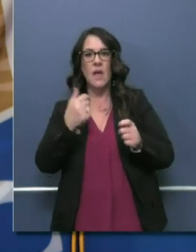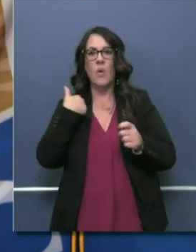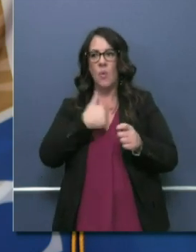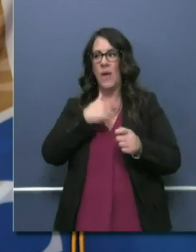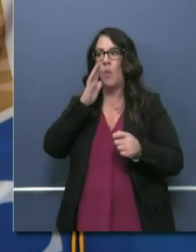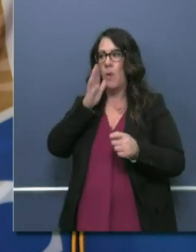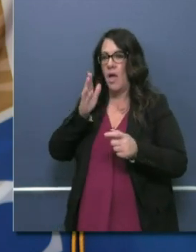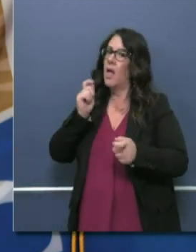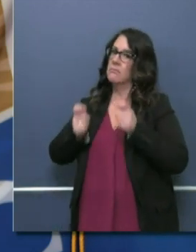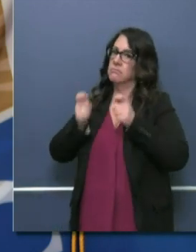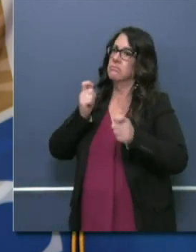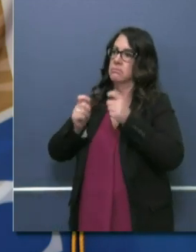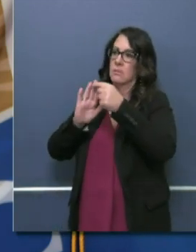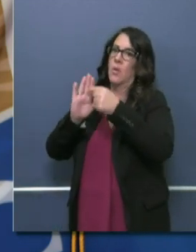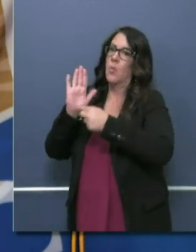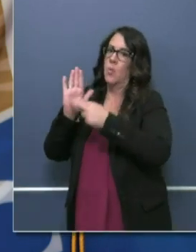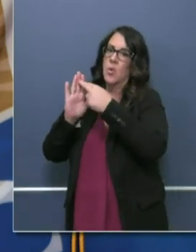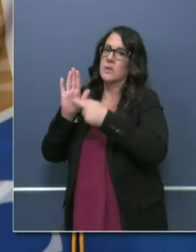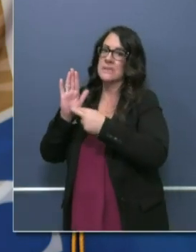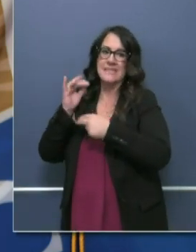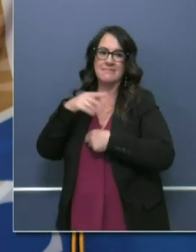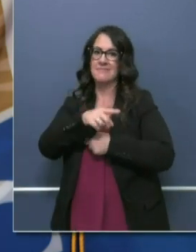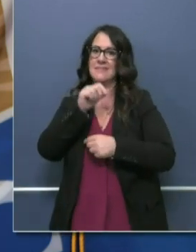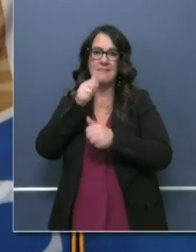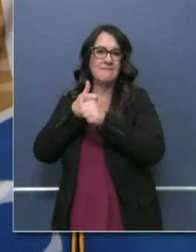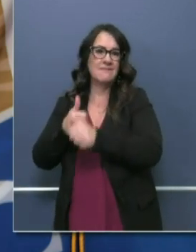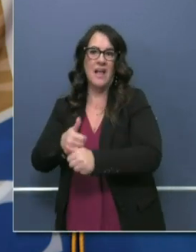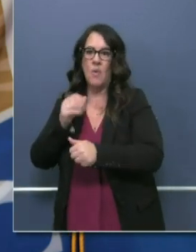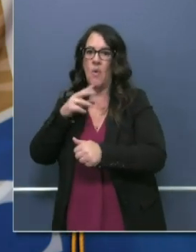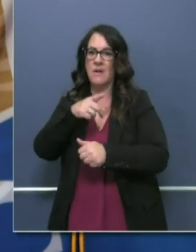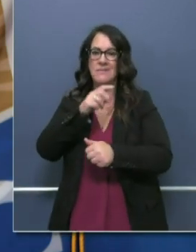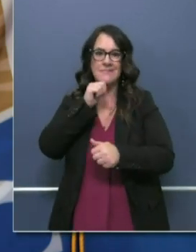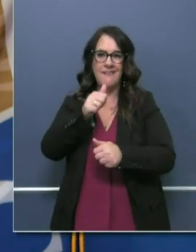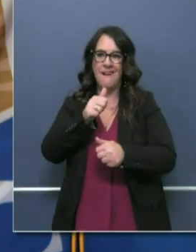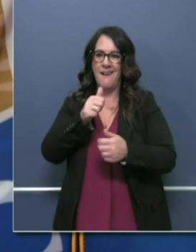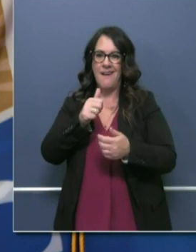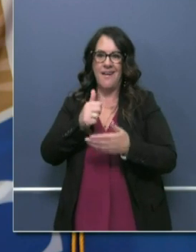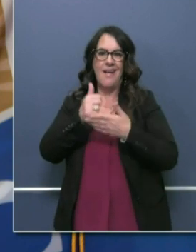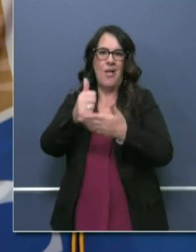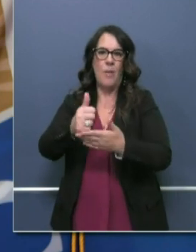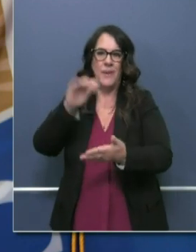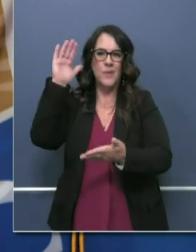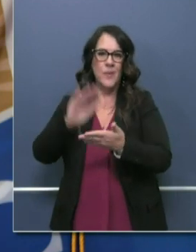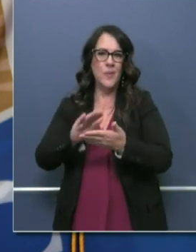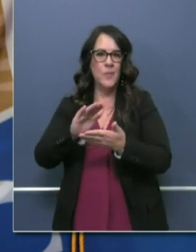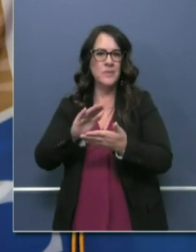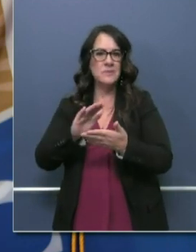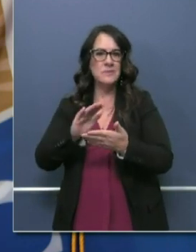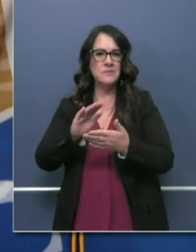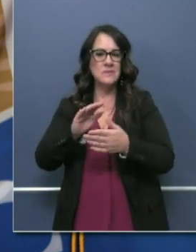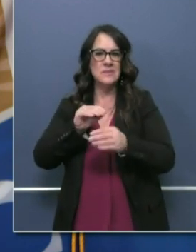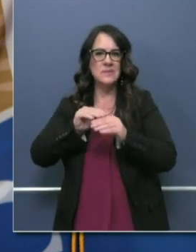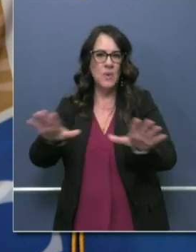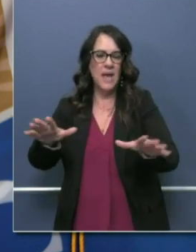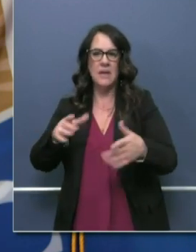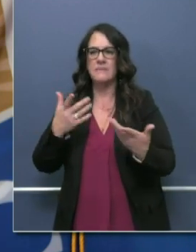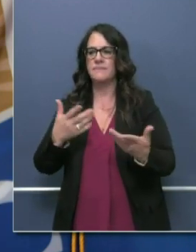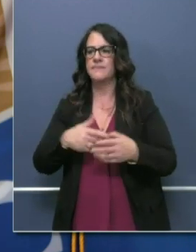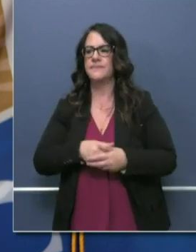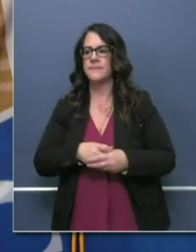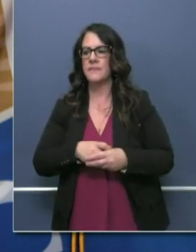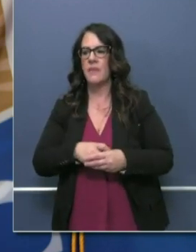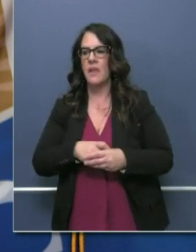up as well. And so, again, I just think we've been working, Jeremy, with CSAC, the League of Cities. They've been